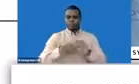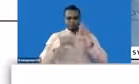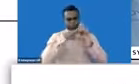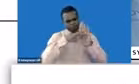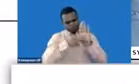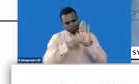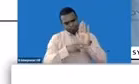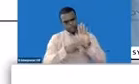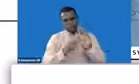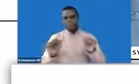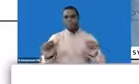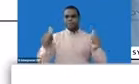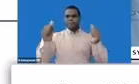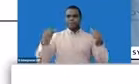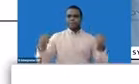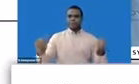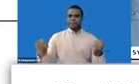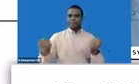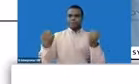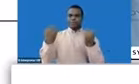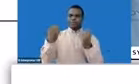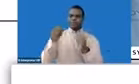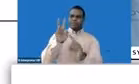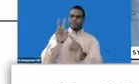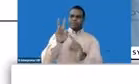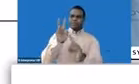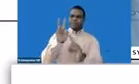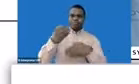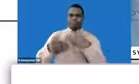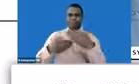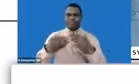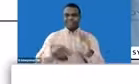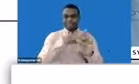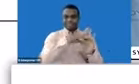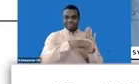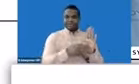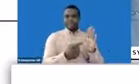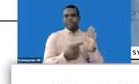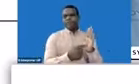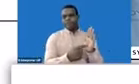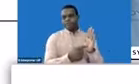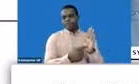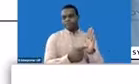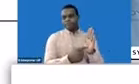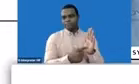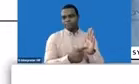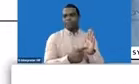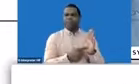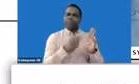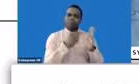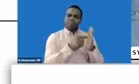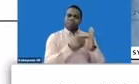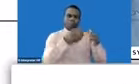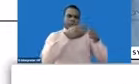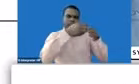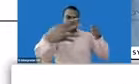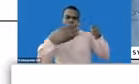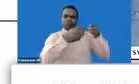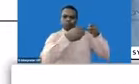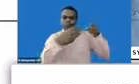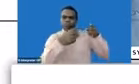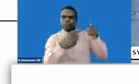there's always a short description about what the best practice is, an explanation of